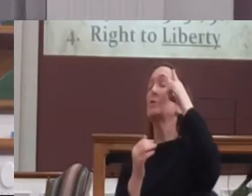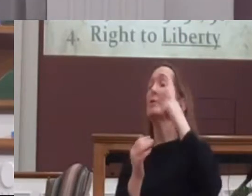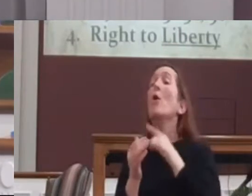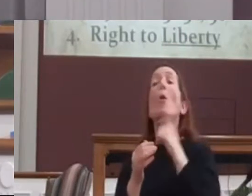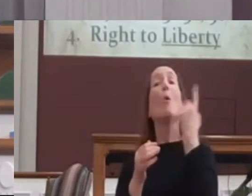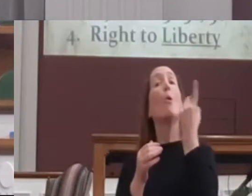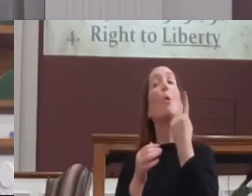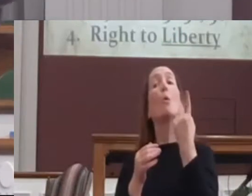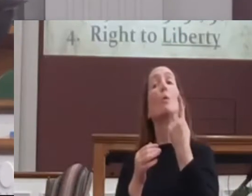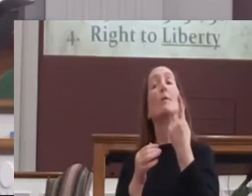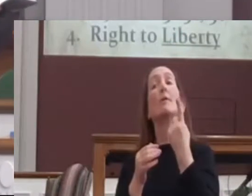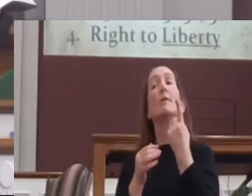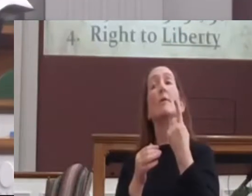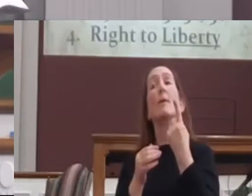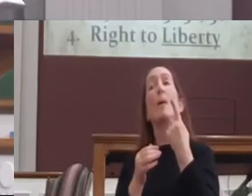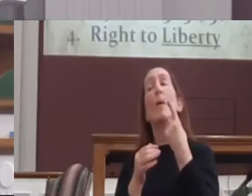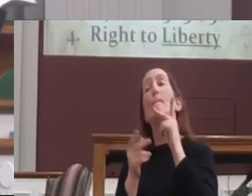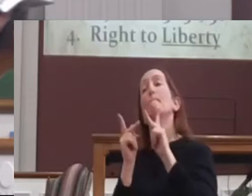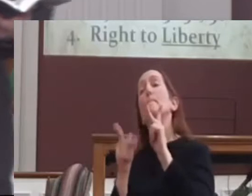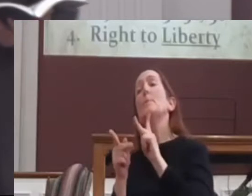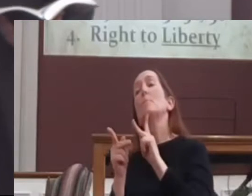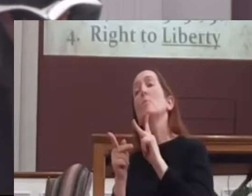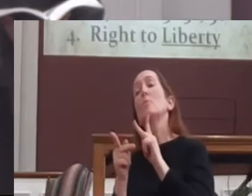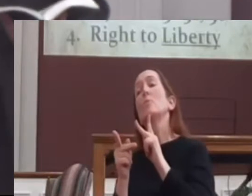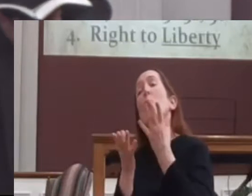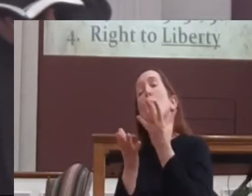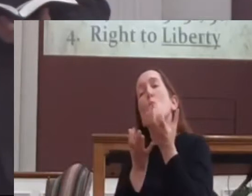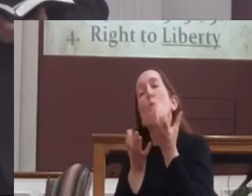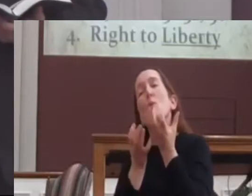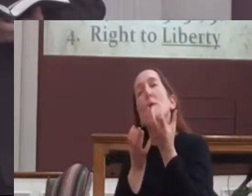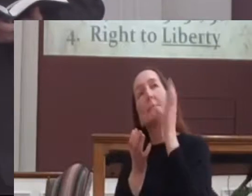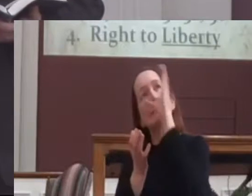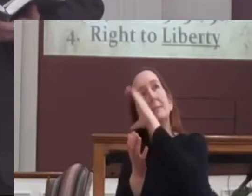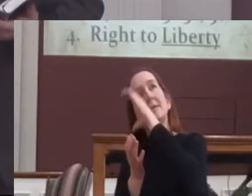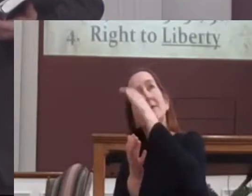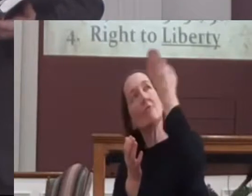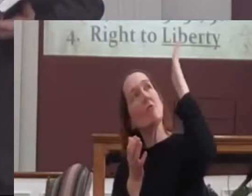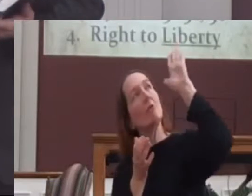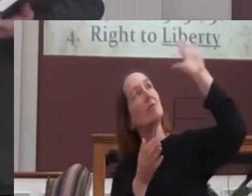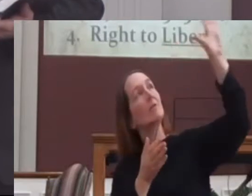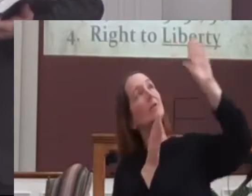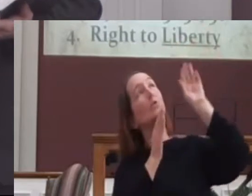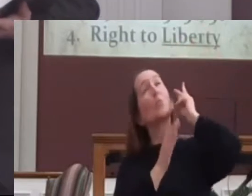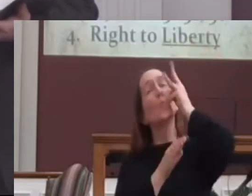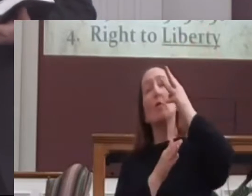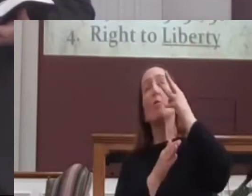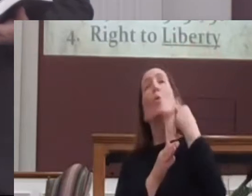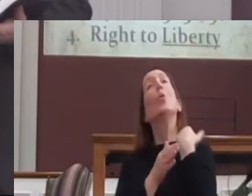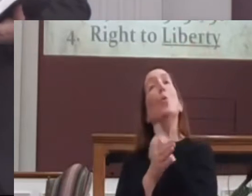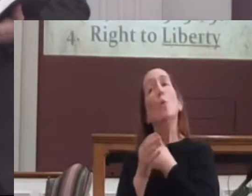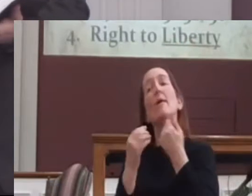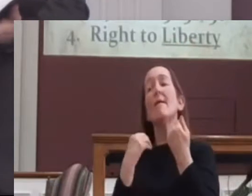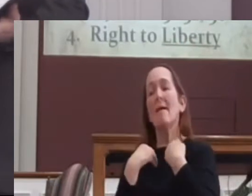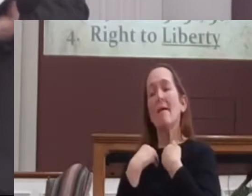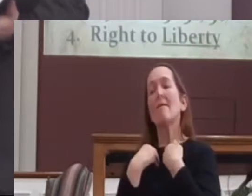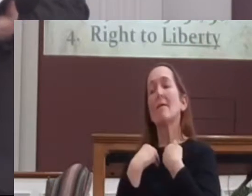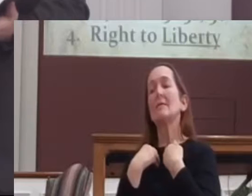Please understand that. It is only by man's desire to seek God's will